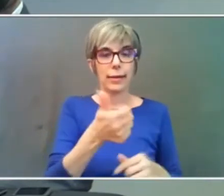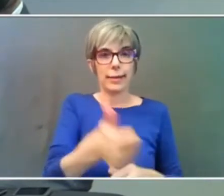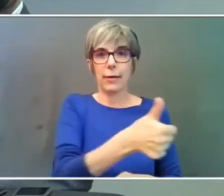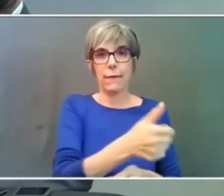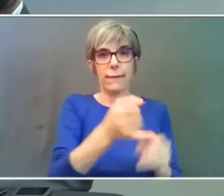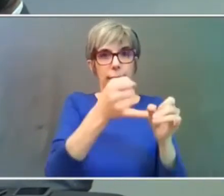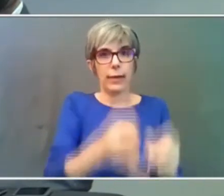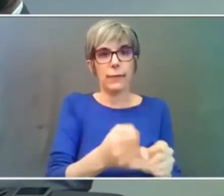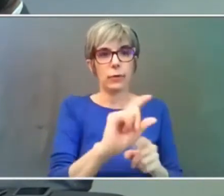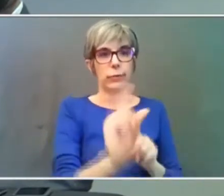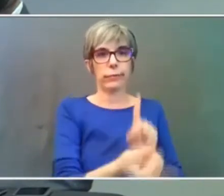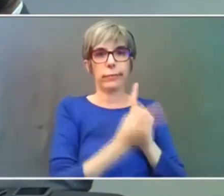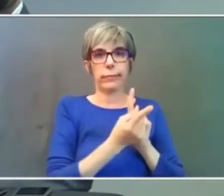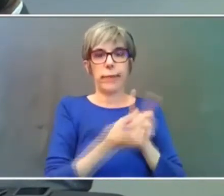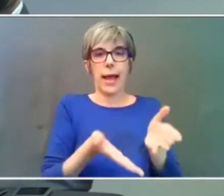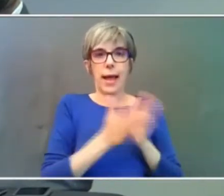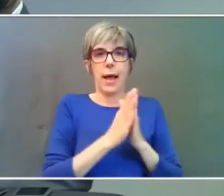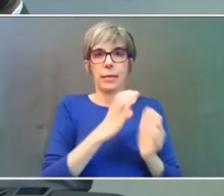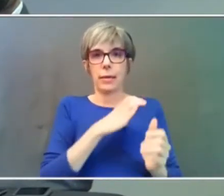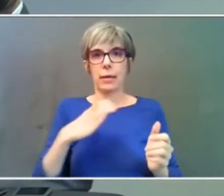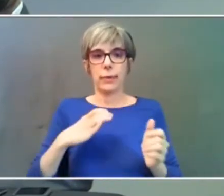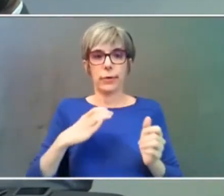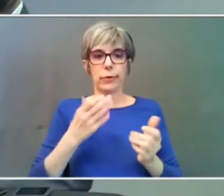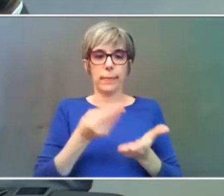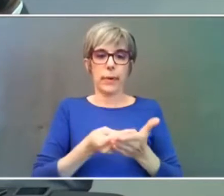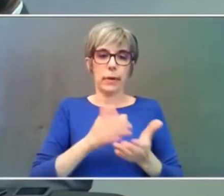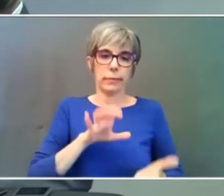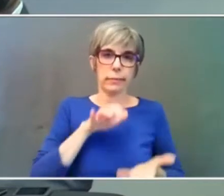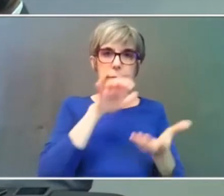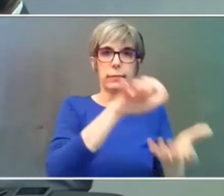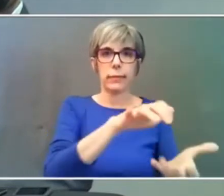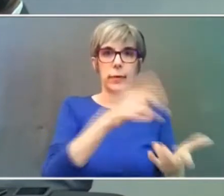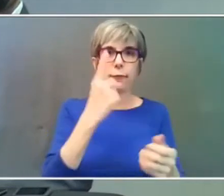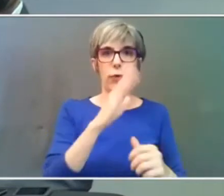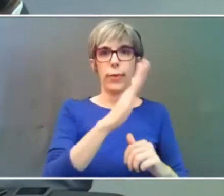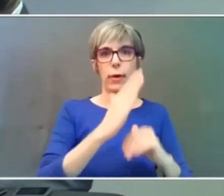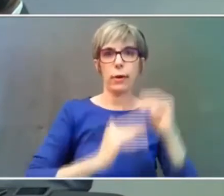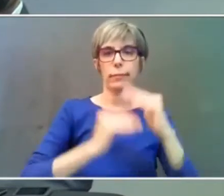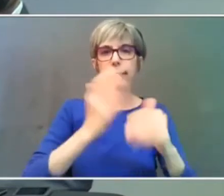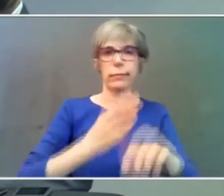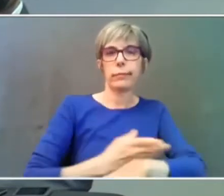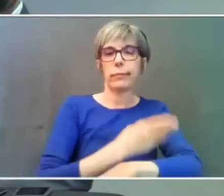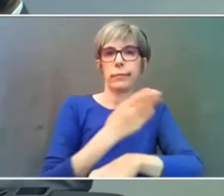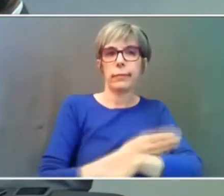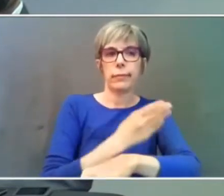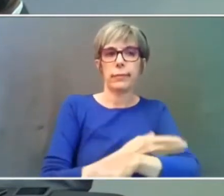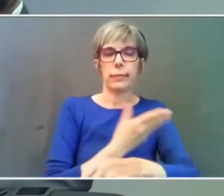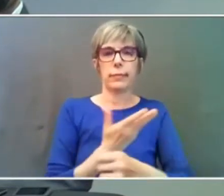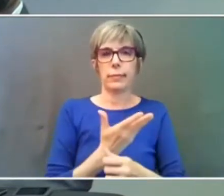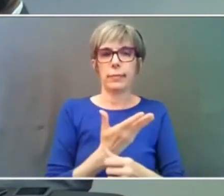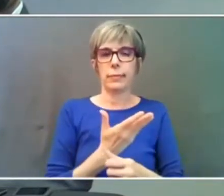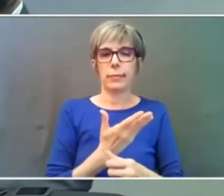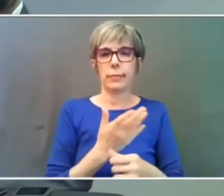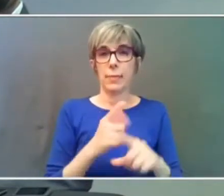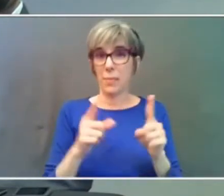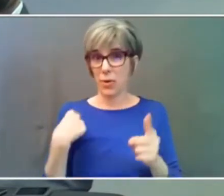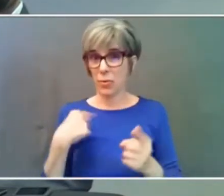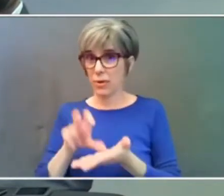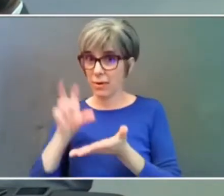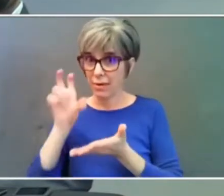give them money to pay for their infrastructure. So that is a bit of a problem for